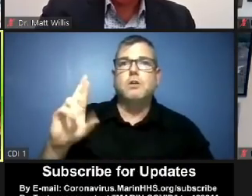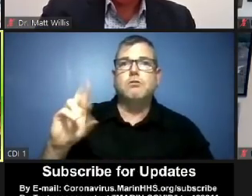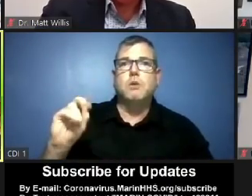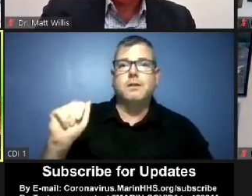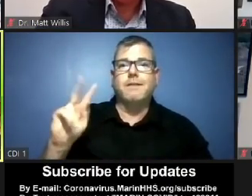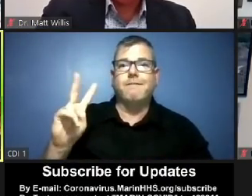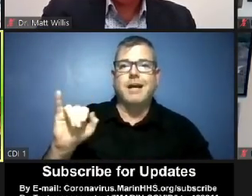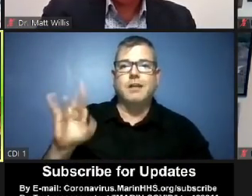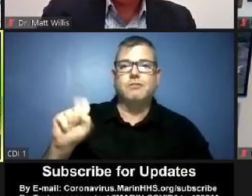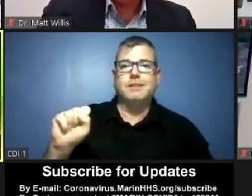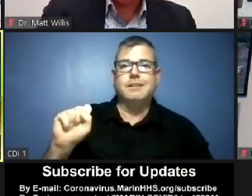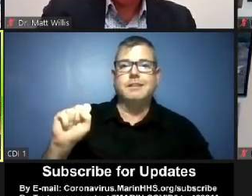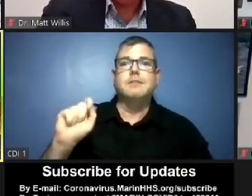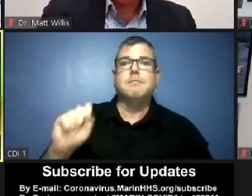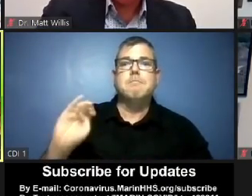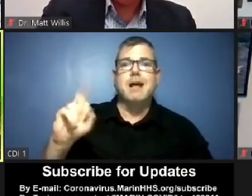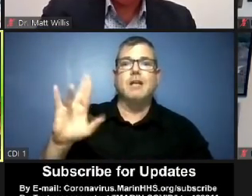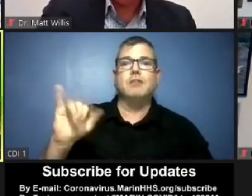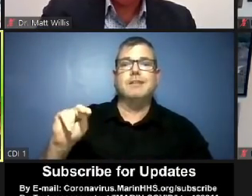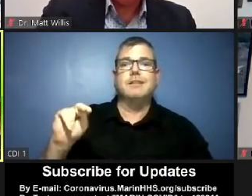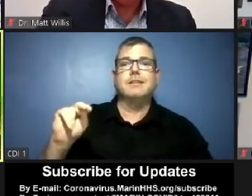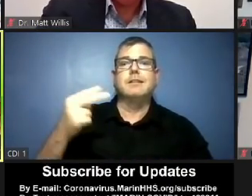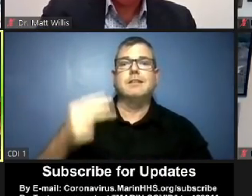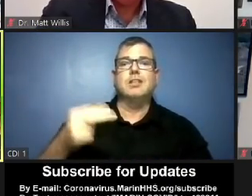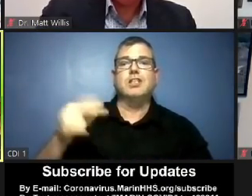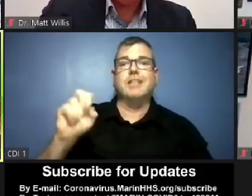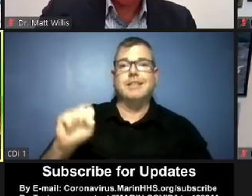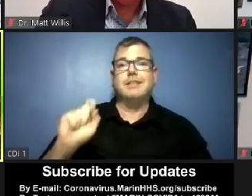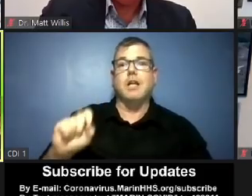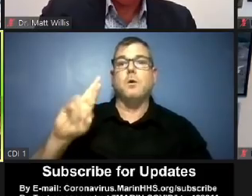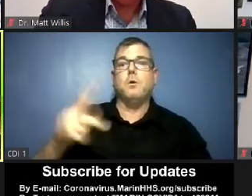coronavirus.marinhhs.org/subscribe, or to receive the updates by text message,